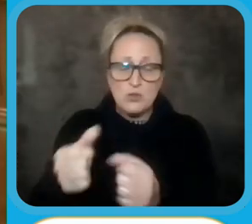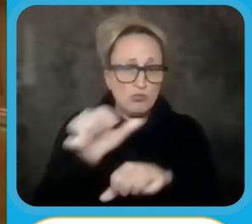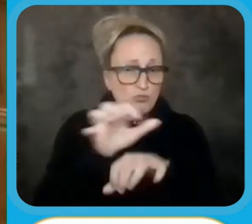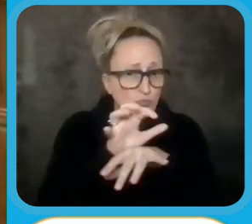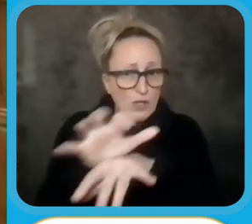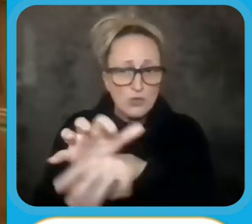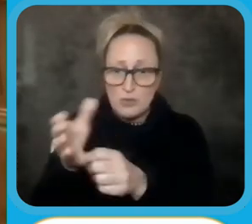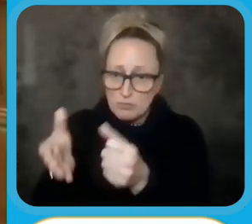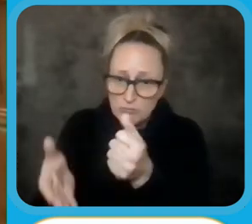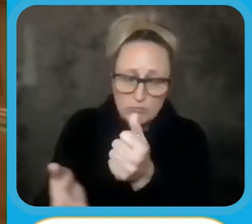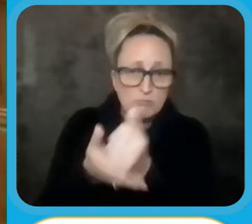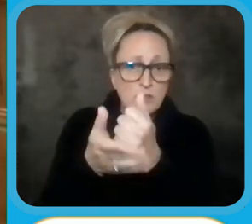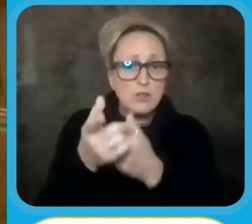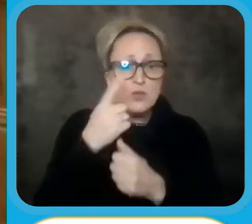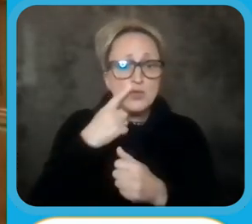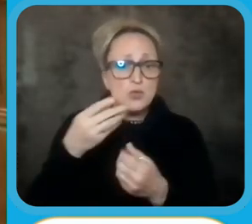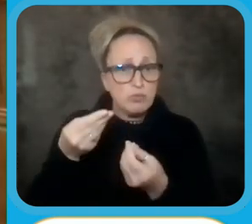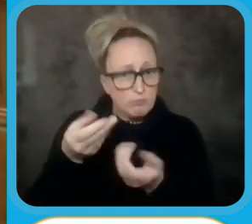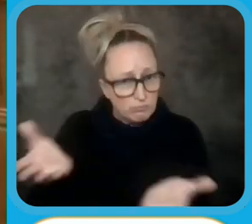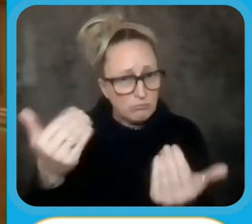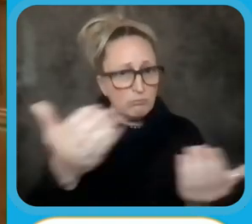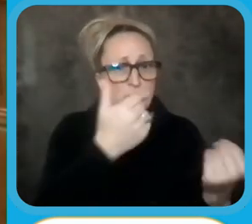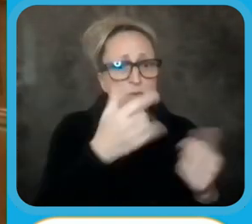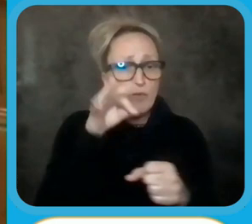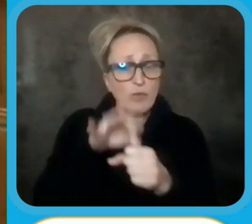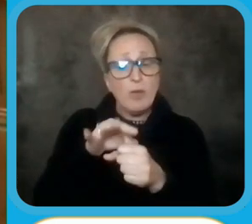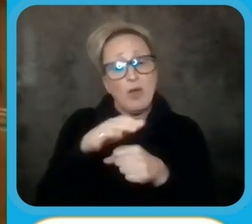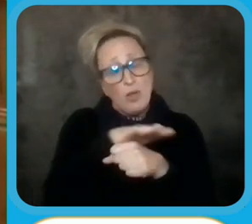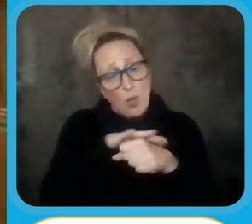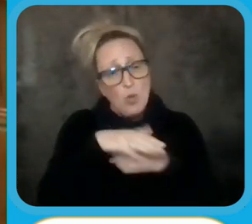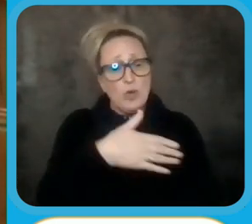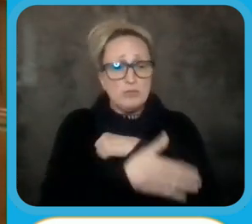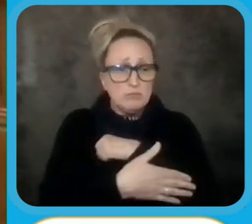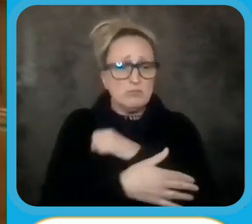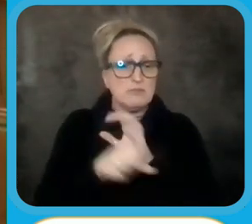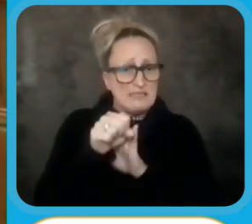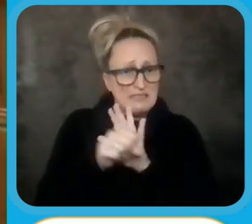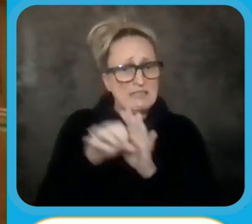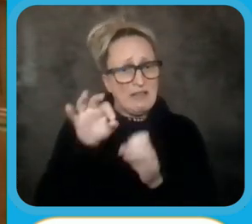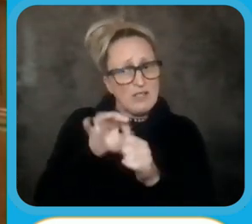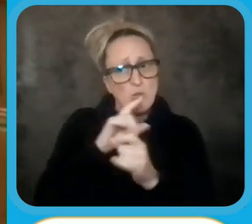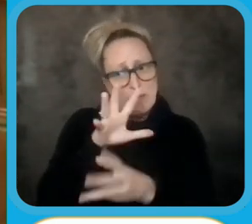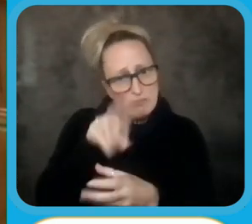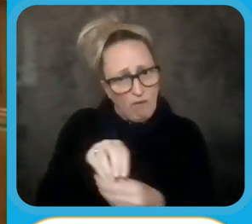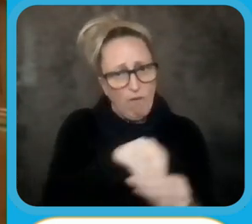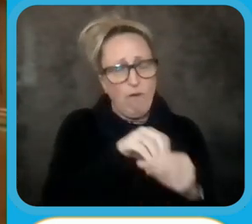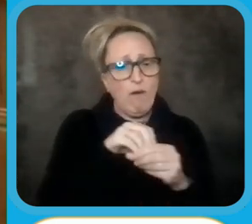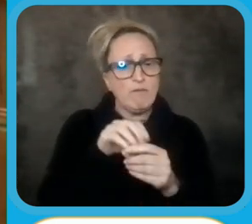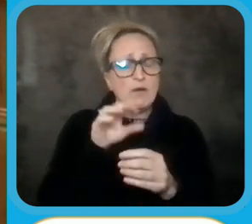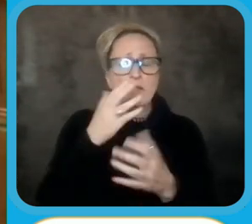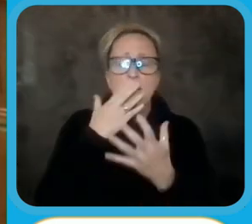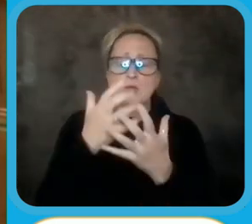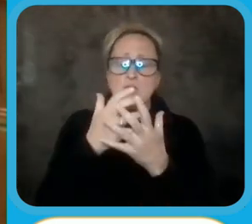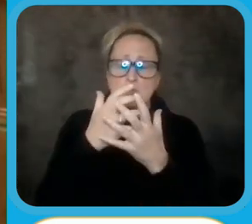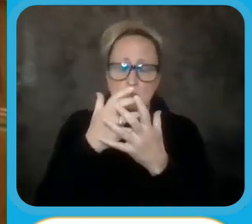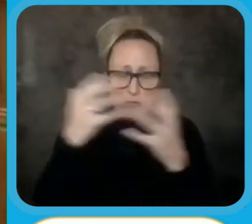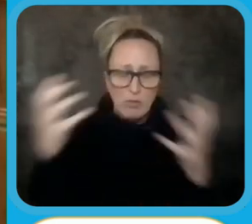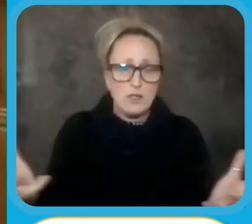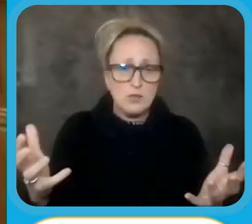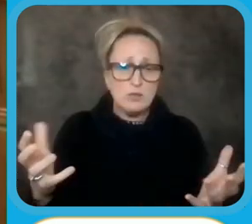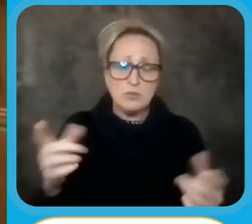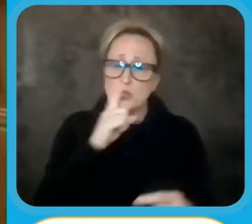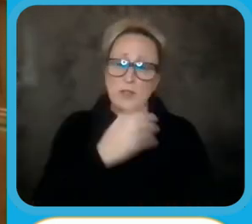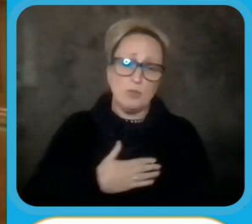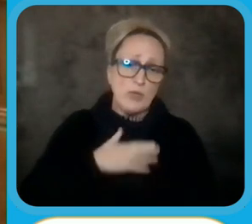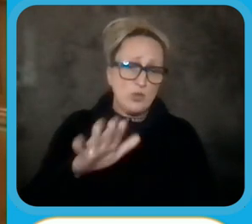out the vote. It is so important in local elections that we all do our part to get involved. Thank you so much, and we really